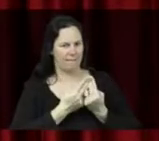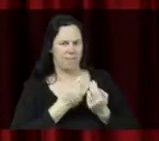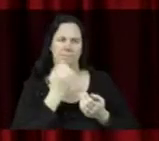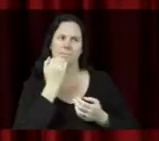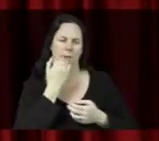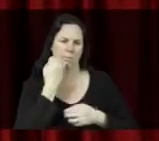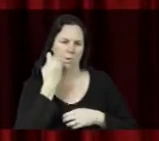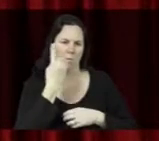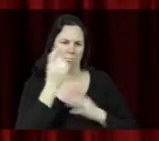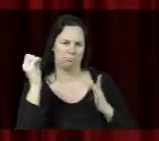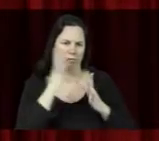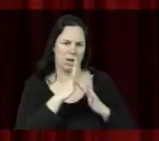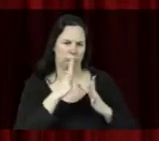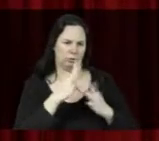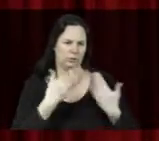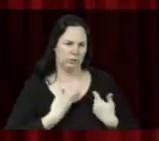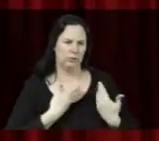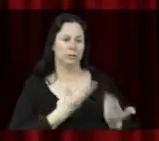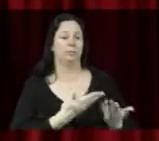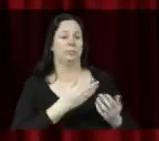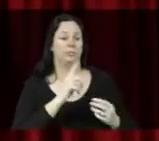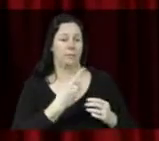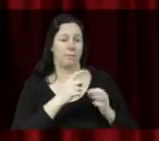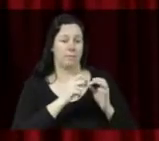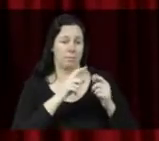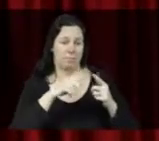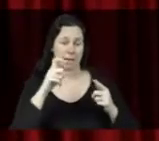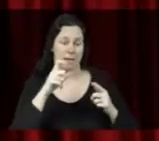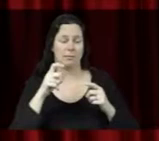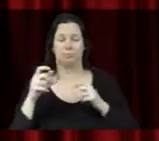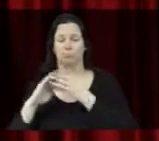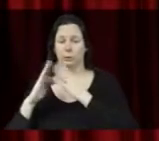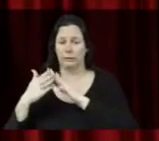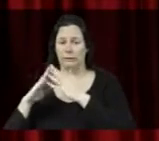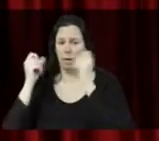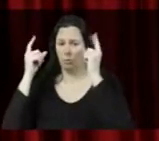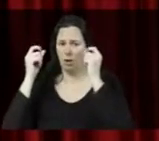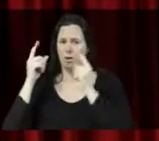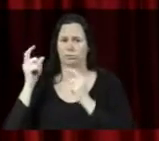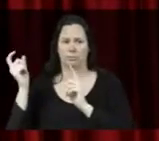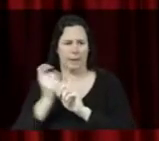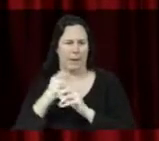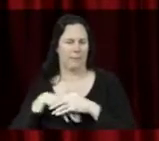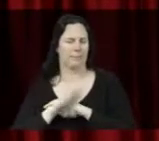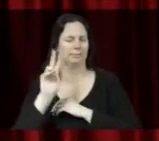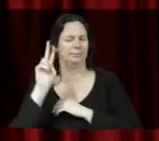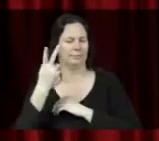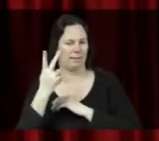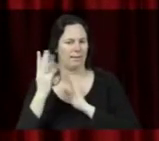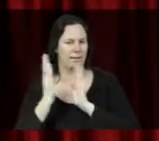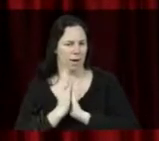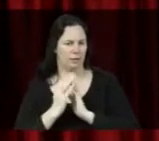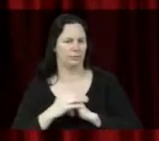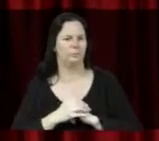family was number one priority. But for Beck, community awareness came in a close second. Hi, welcome to Real